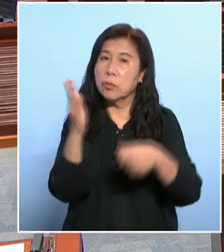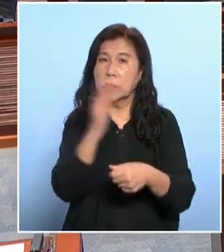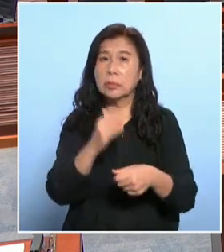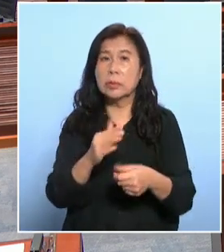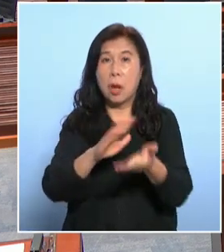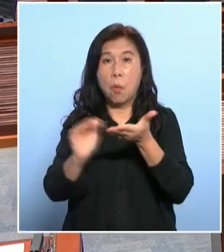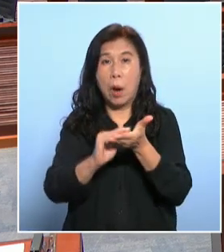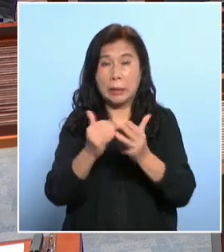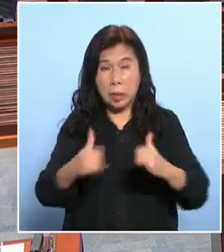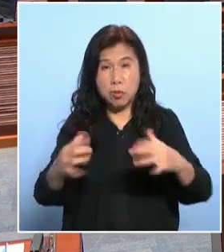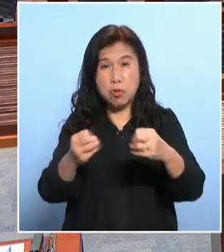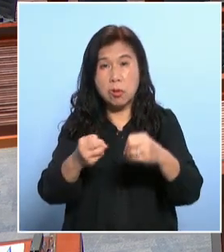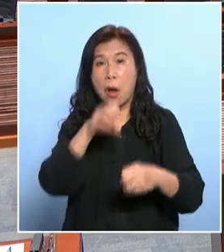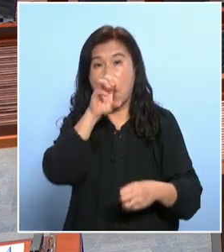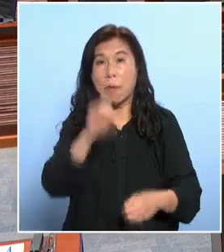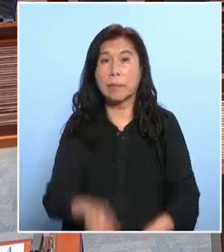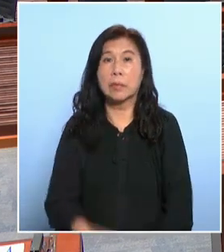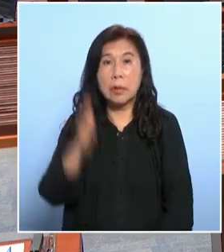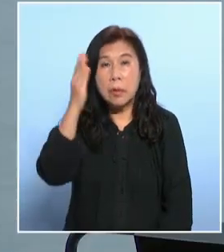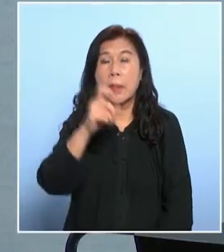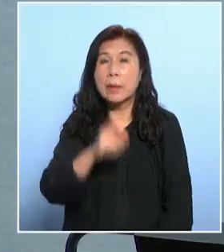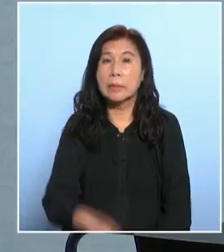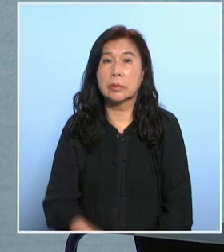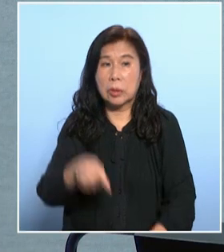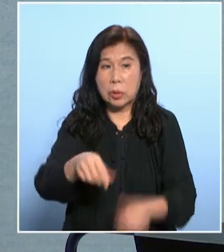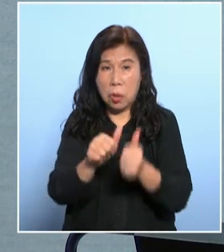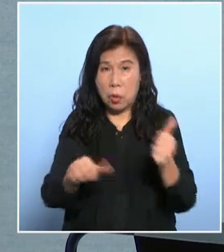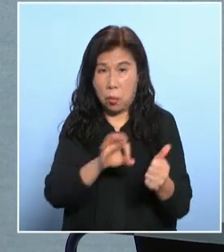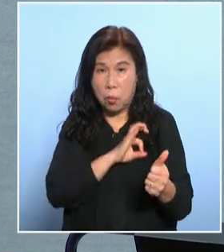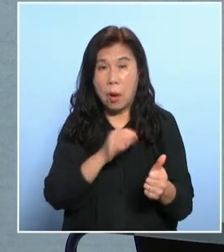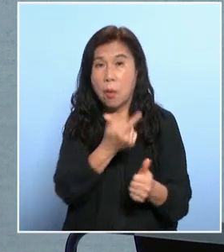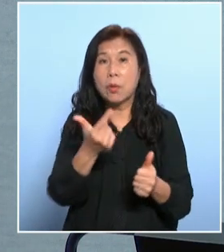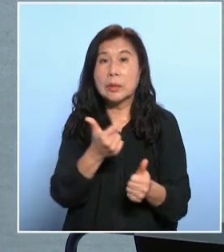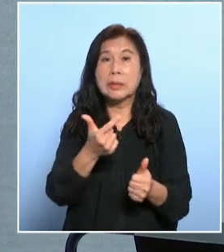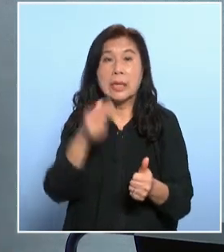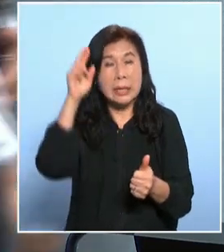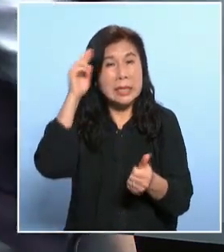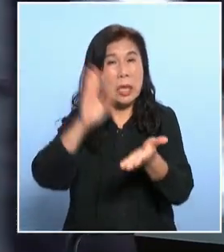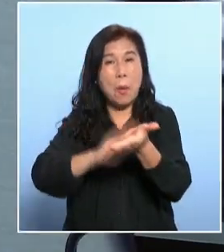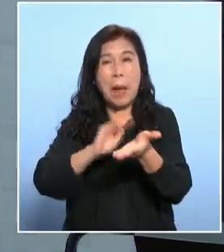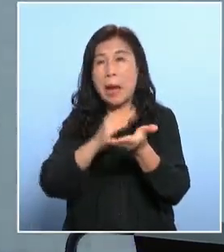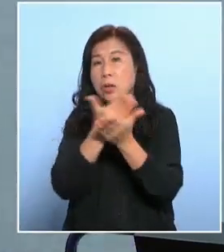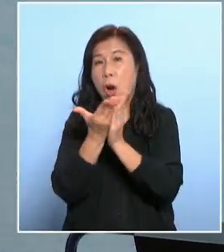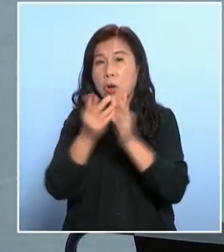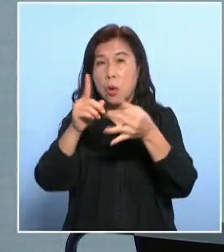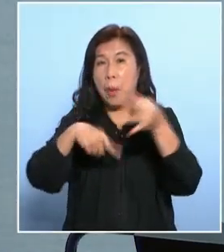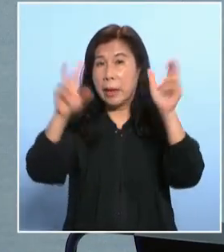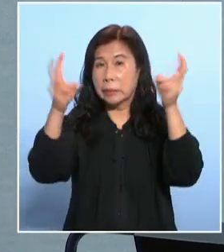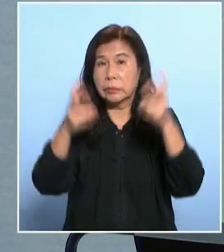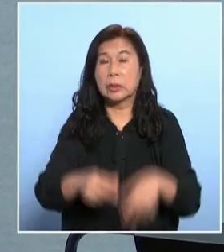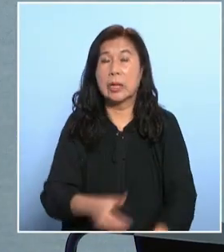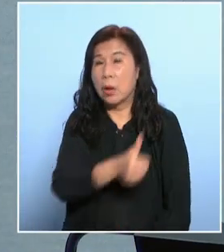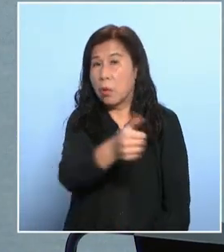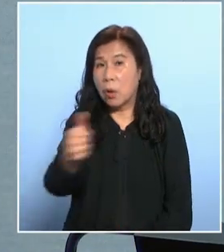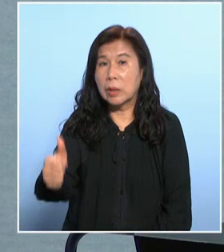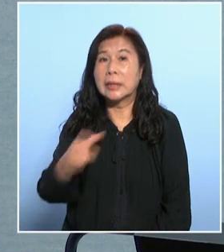Thank you, Chair. I mentioned this in the last legislative session in the panel on health services. I hope